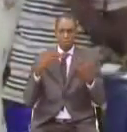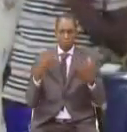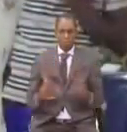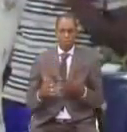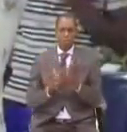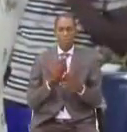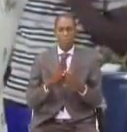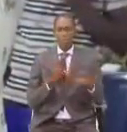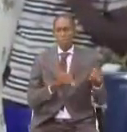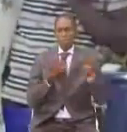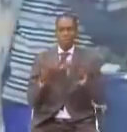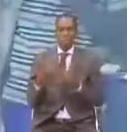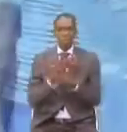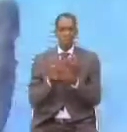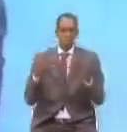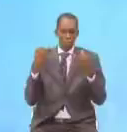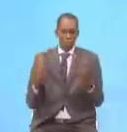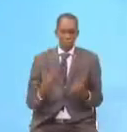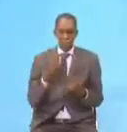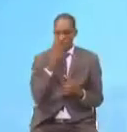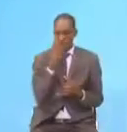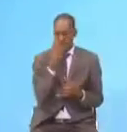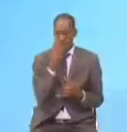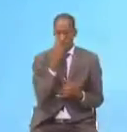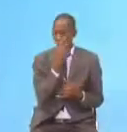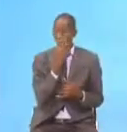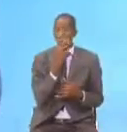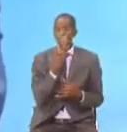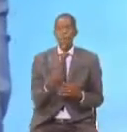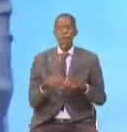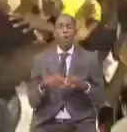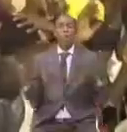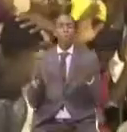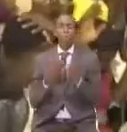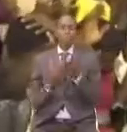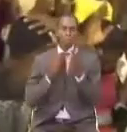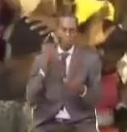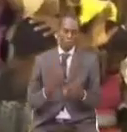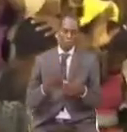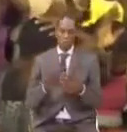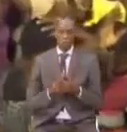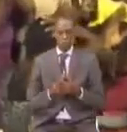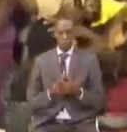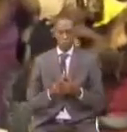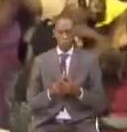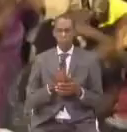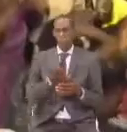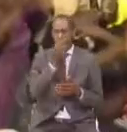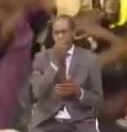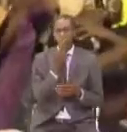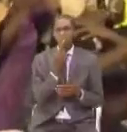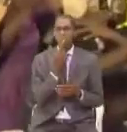them free now. Blind eyes be opened in Jesus' name. Dumb tongues